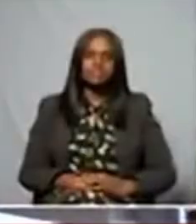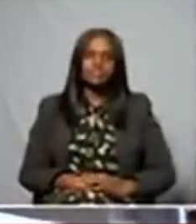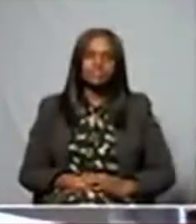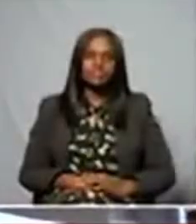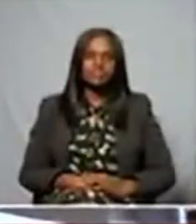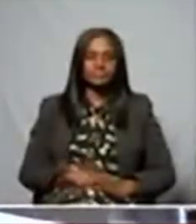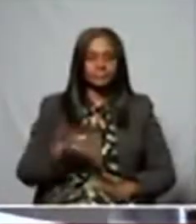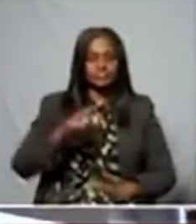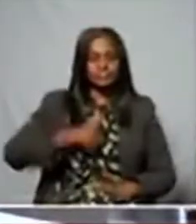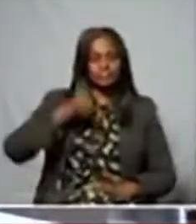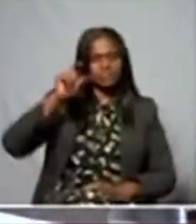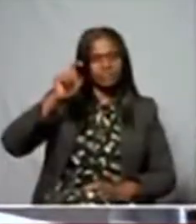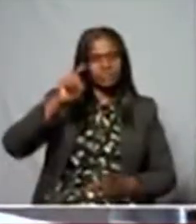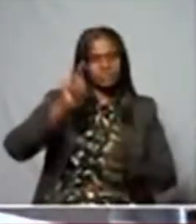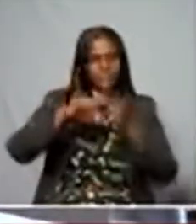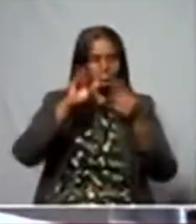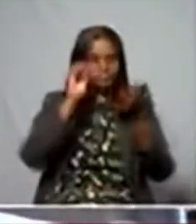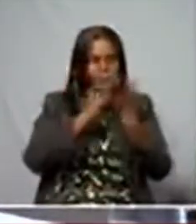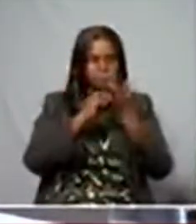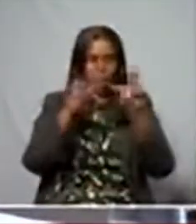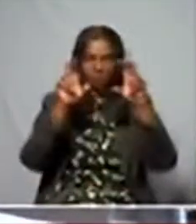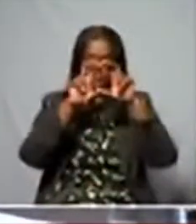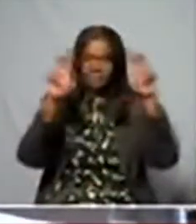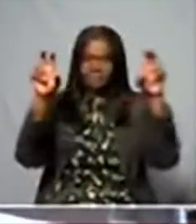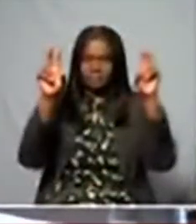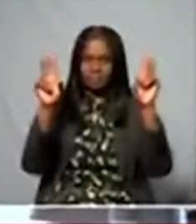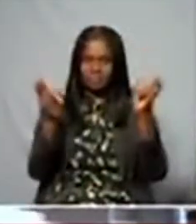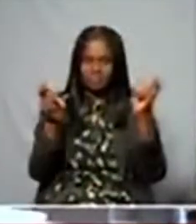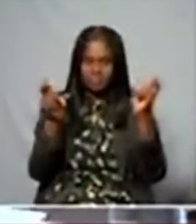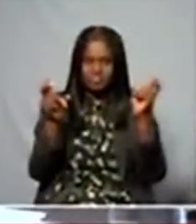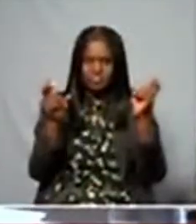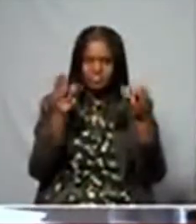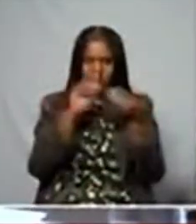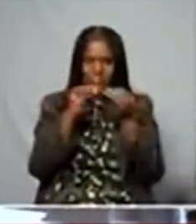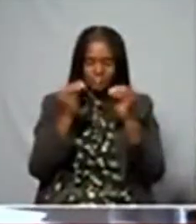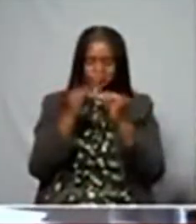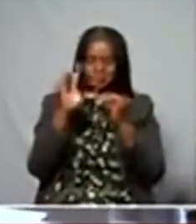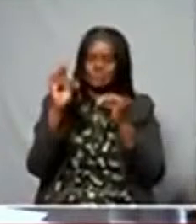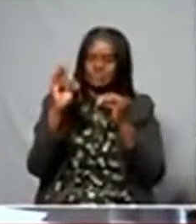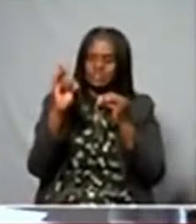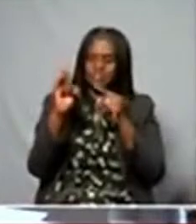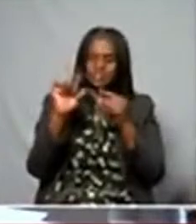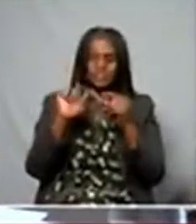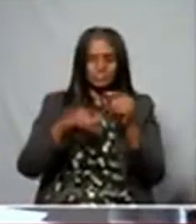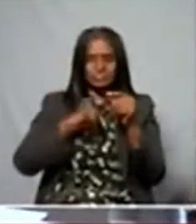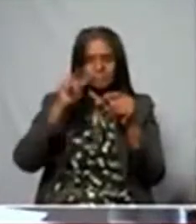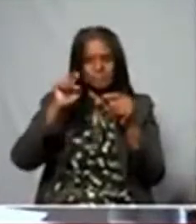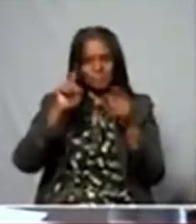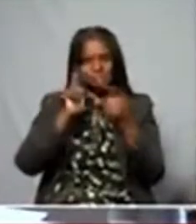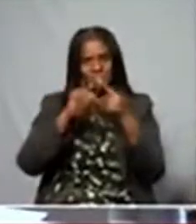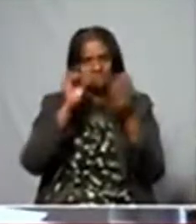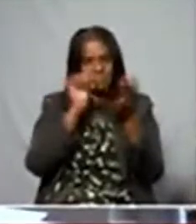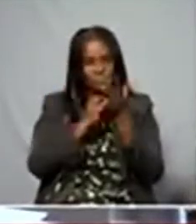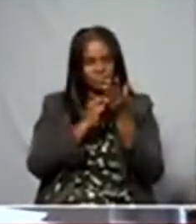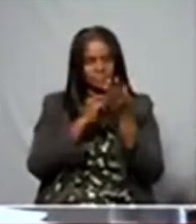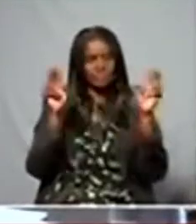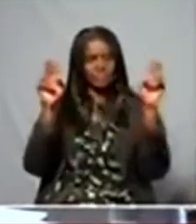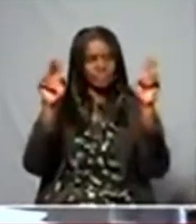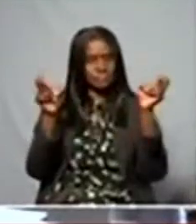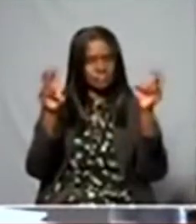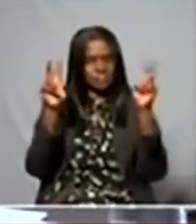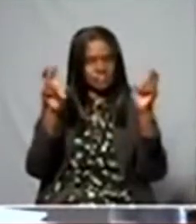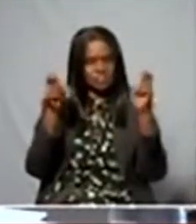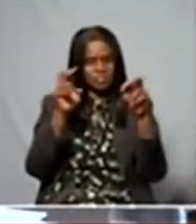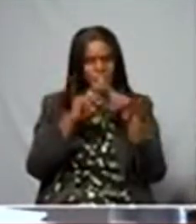where we needed to insert a column, or table 7, where we needed to insert a column,